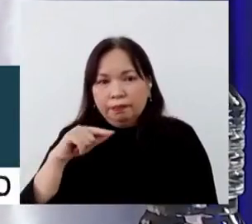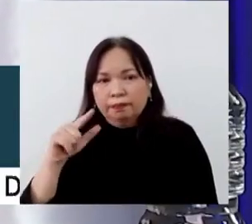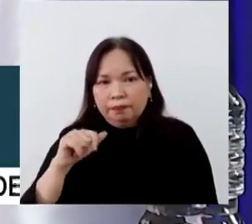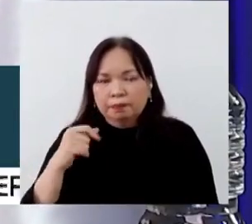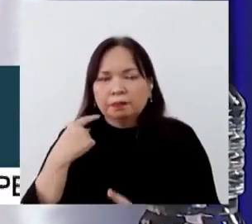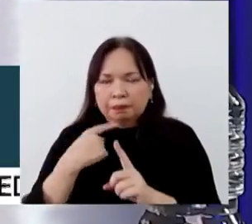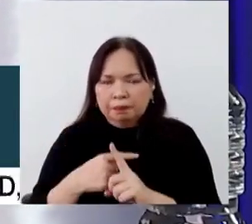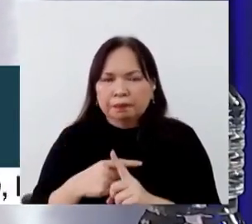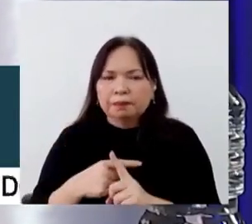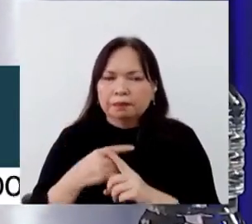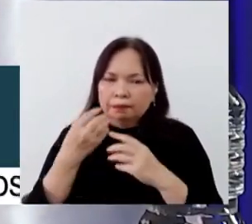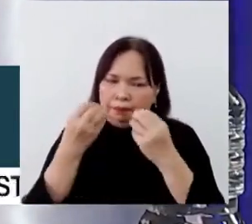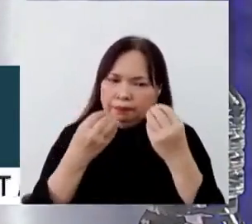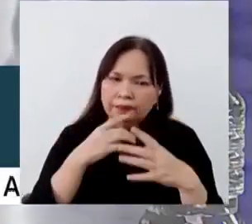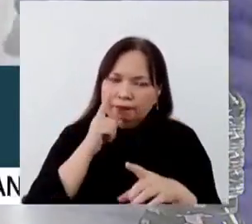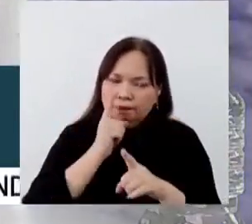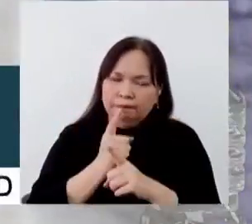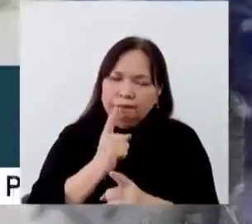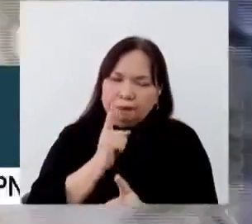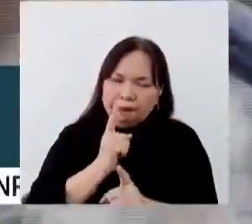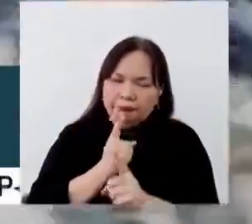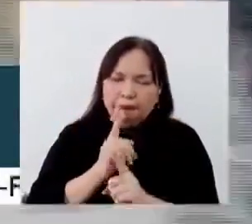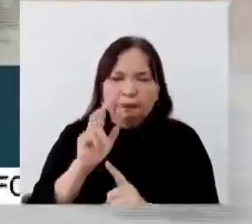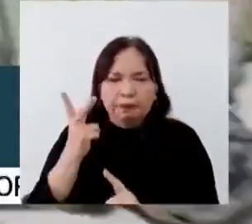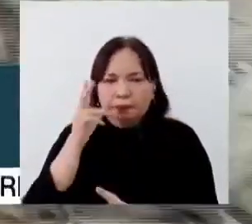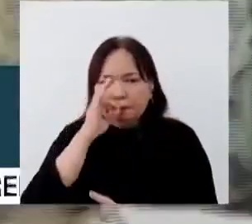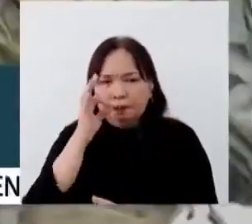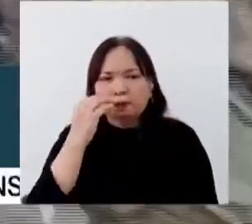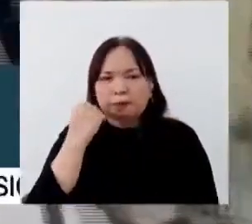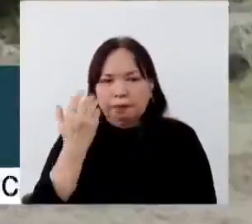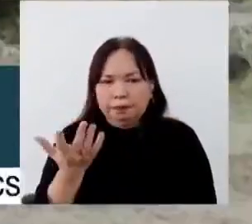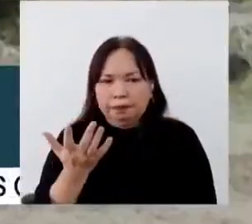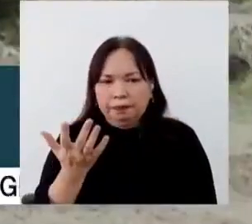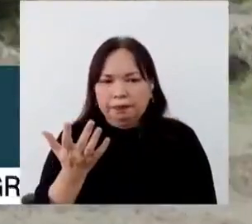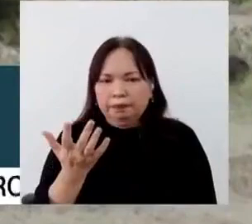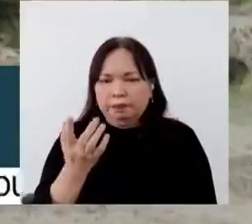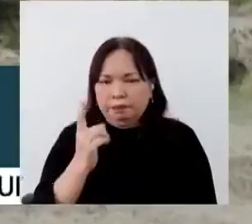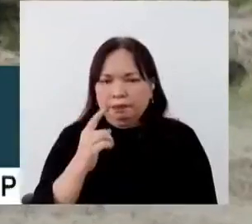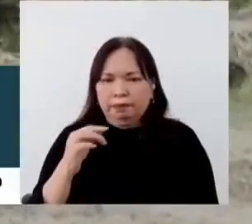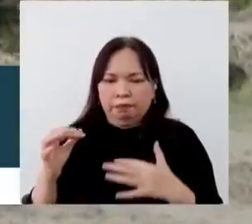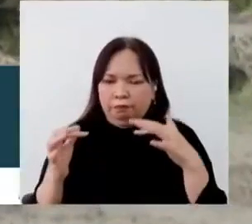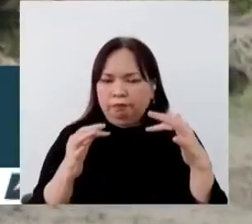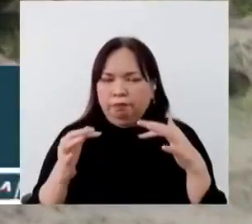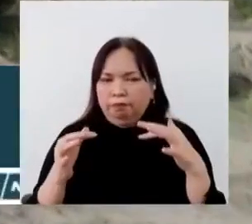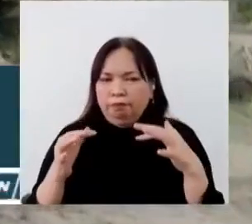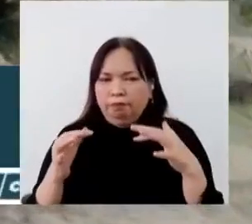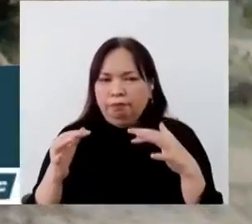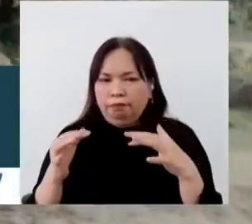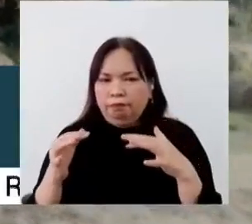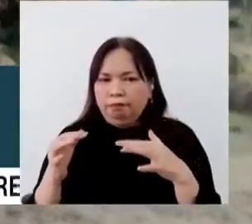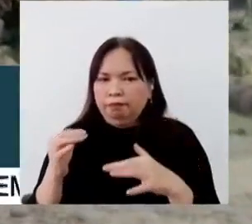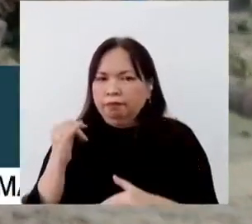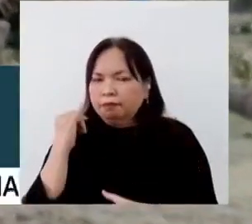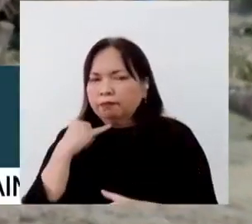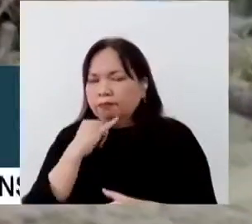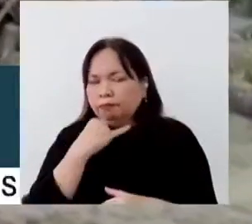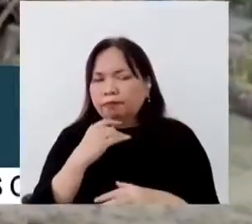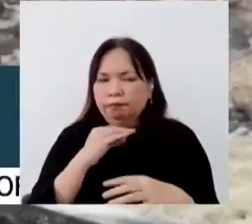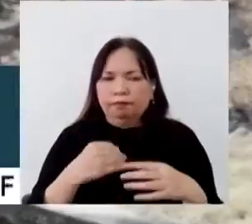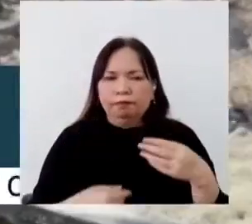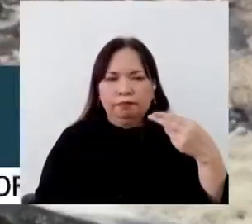died in the conflict between Israel and Hamas. The Filipino, a 49-year-old caregiver